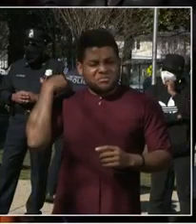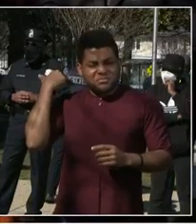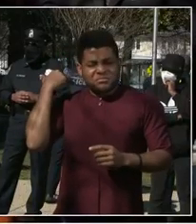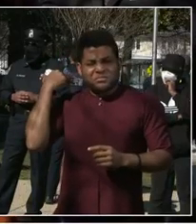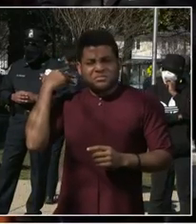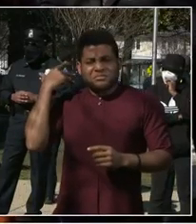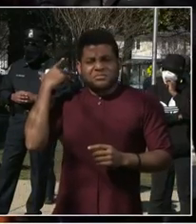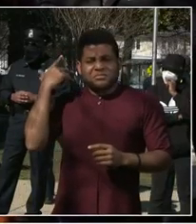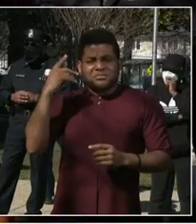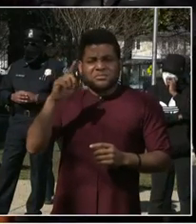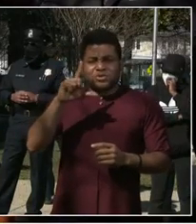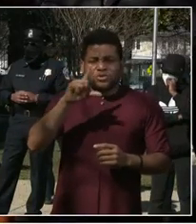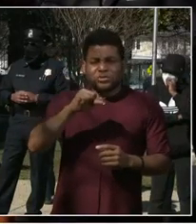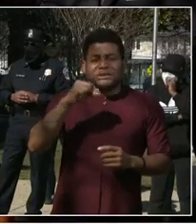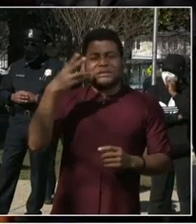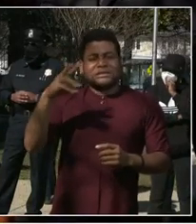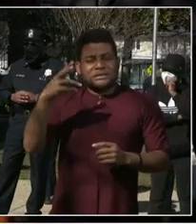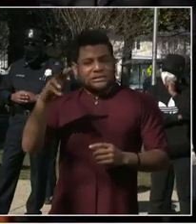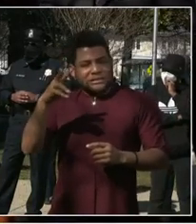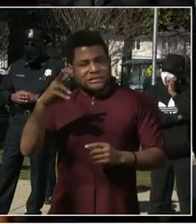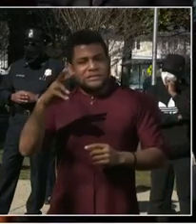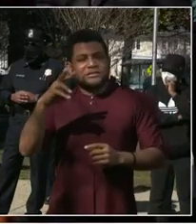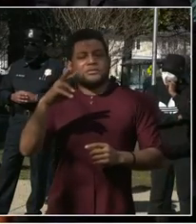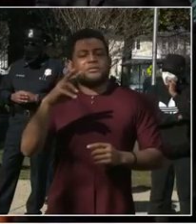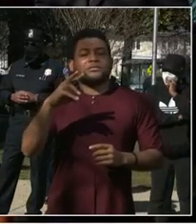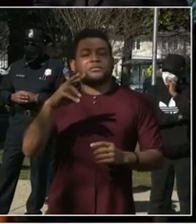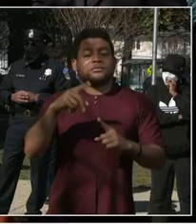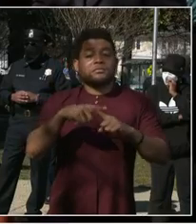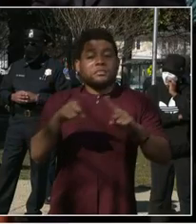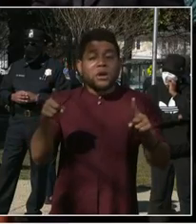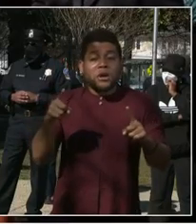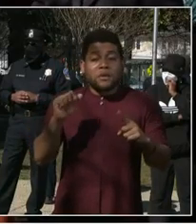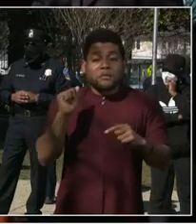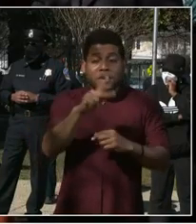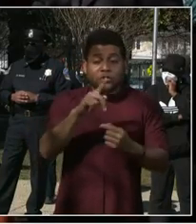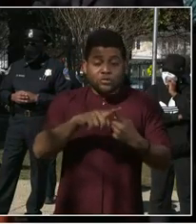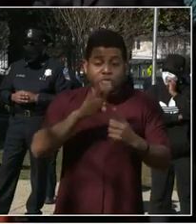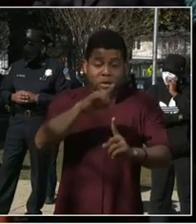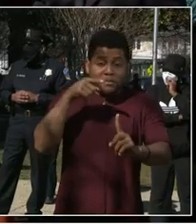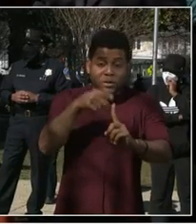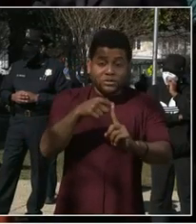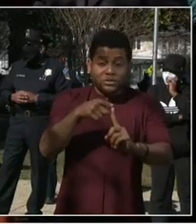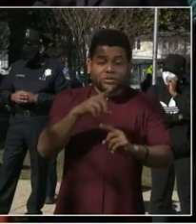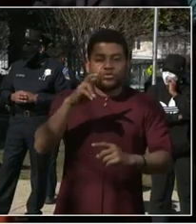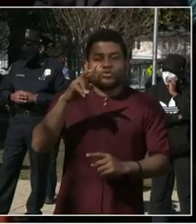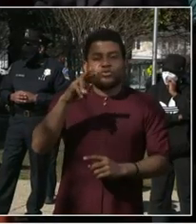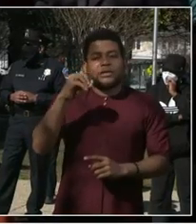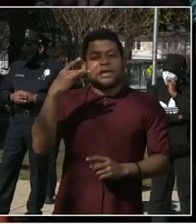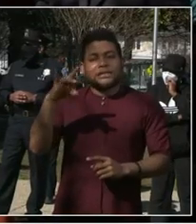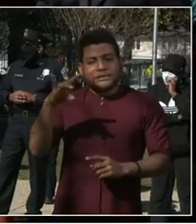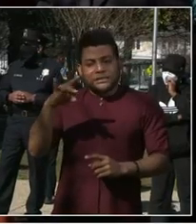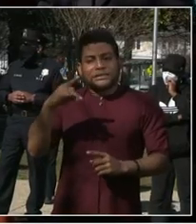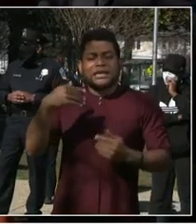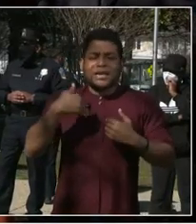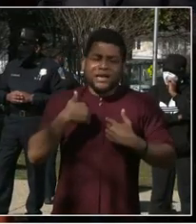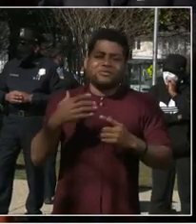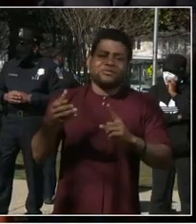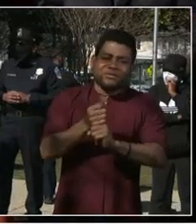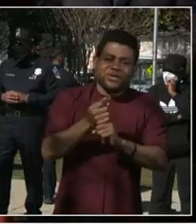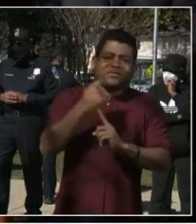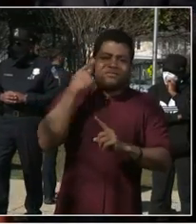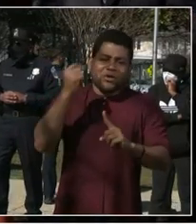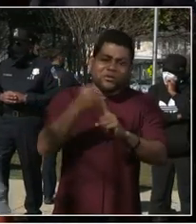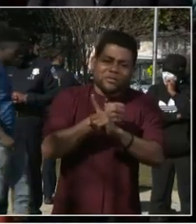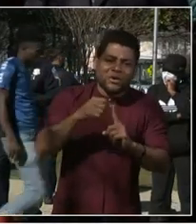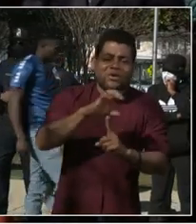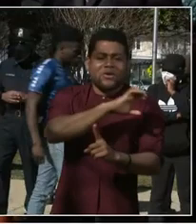as 2016, but to your point, back in 2018, there was an arrest for assaulting an officer. There was also another